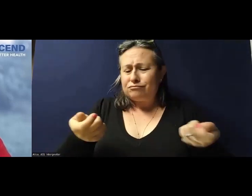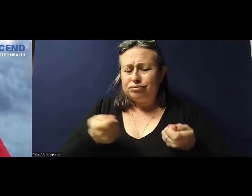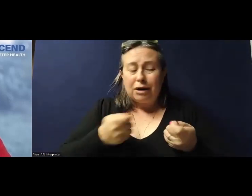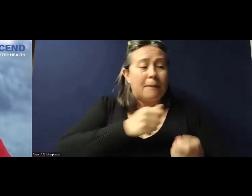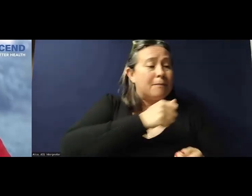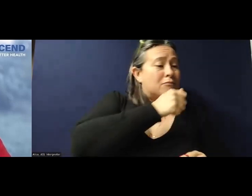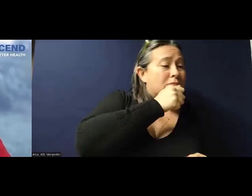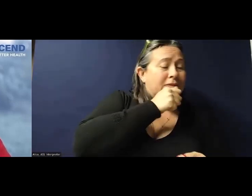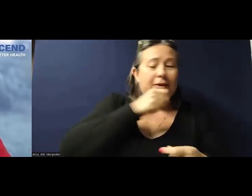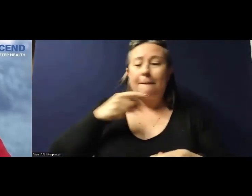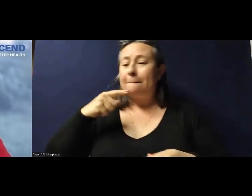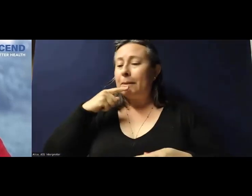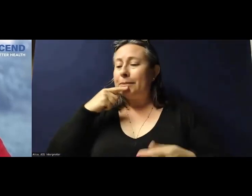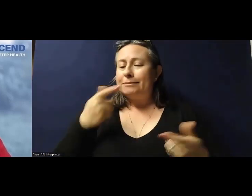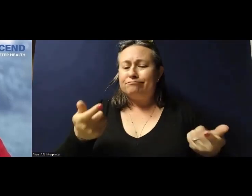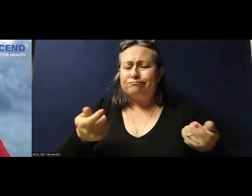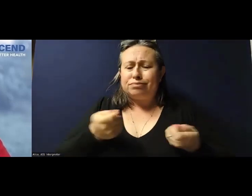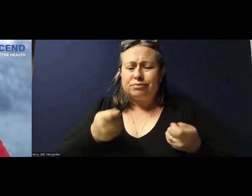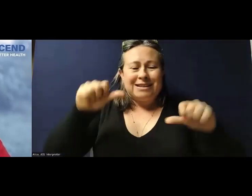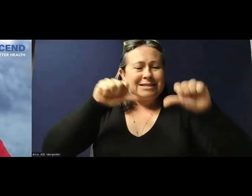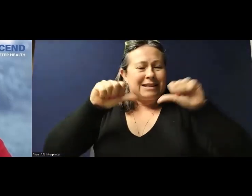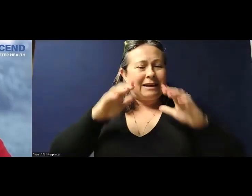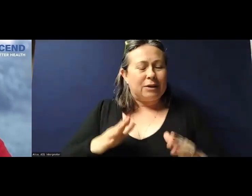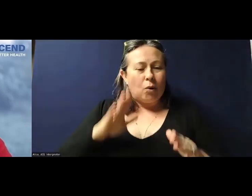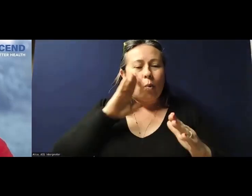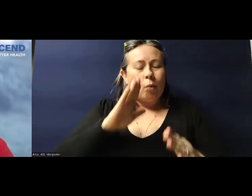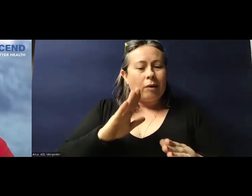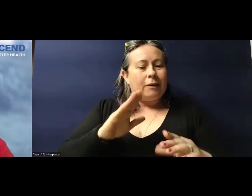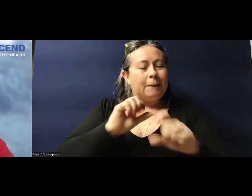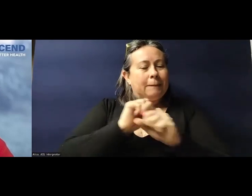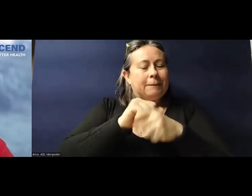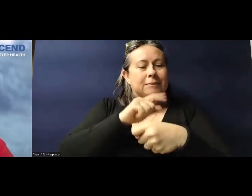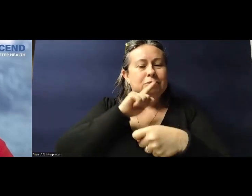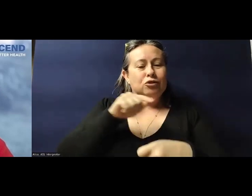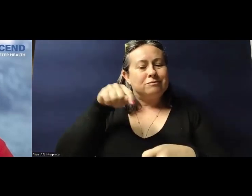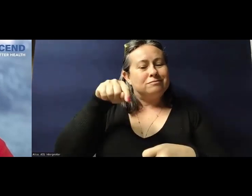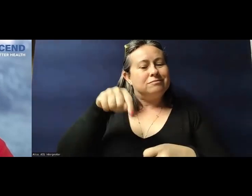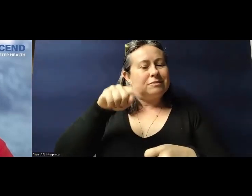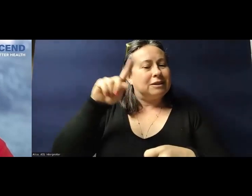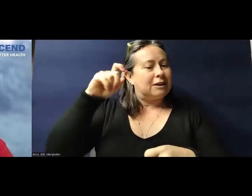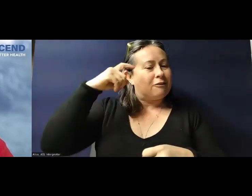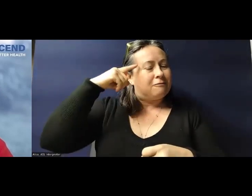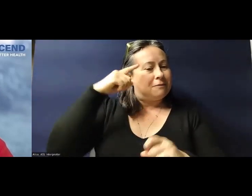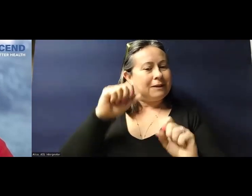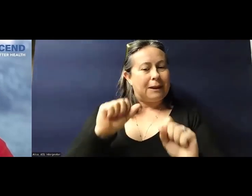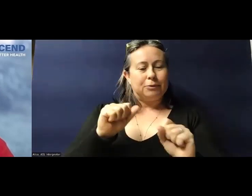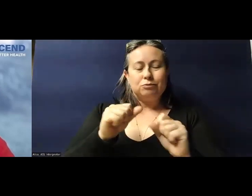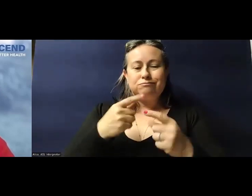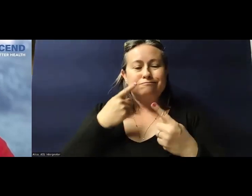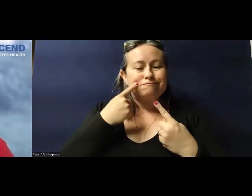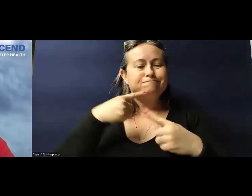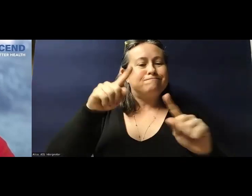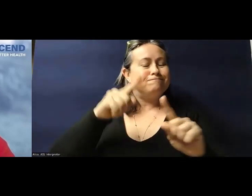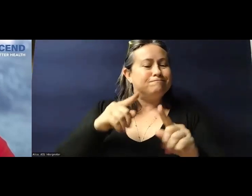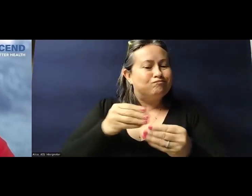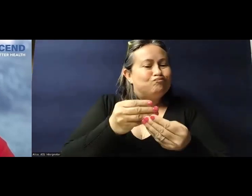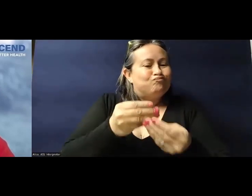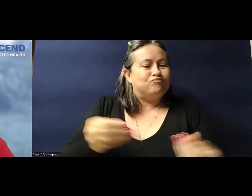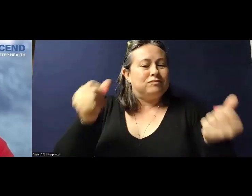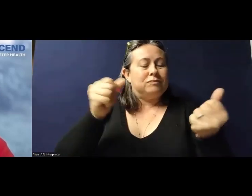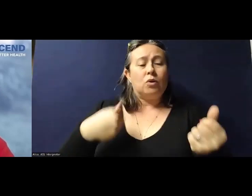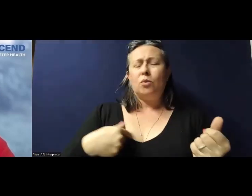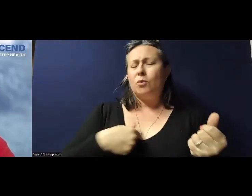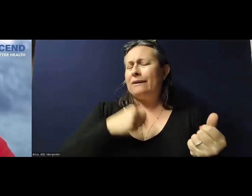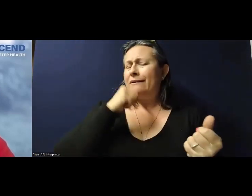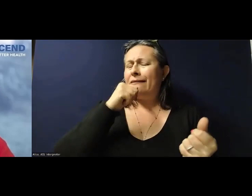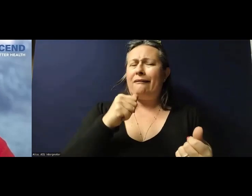will ensure Ascend serves as an anti-cancer nerve center of the federal government and beyond. Mind you, we are not naive.